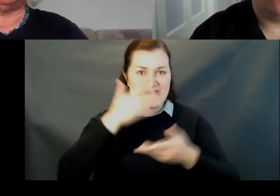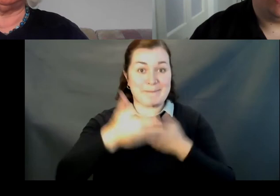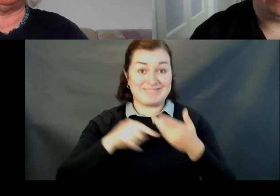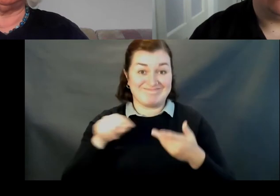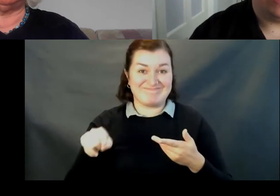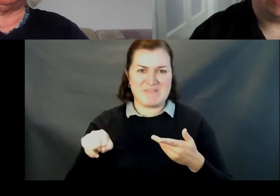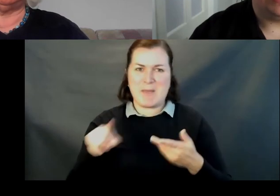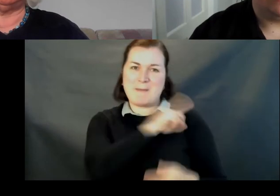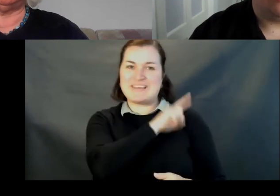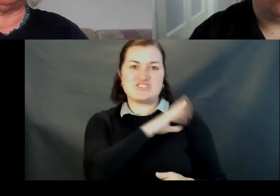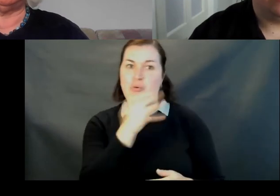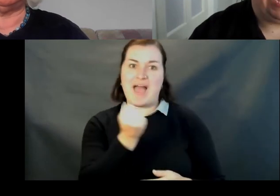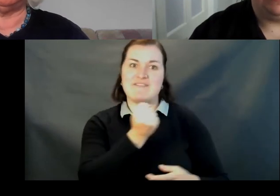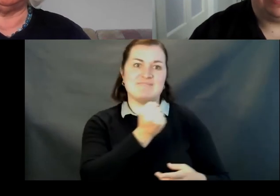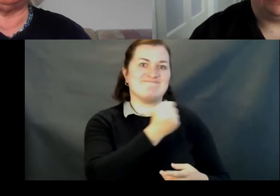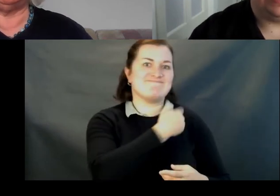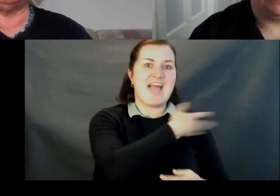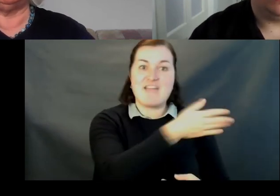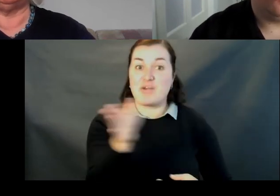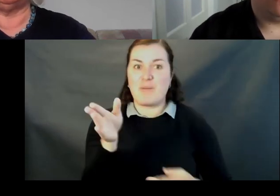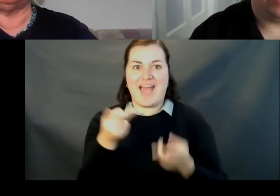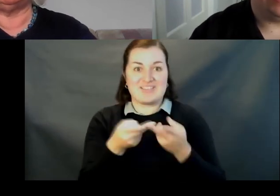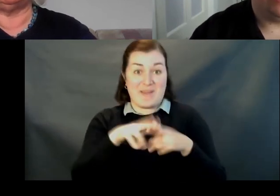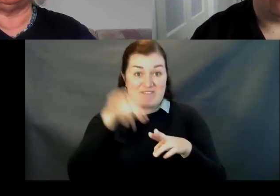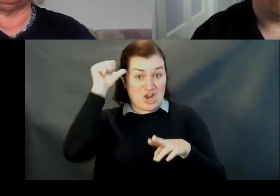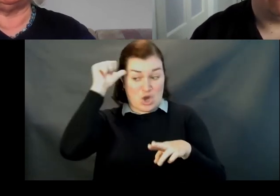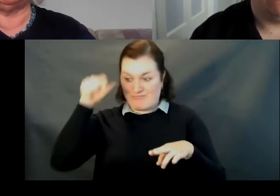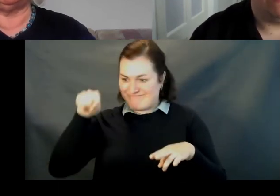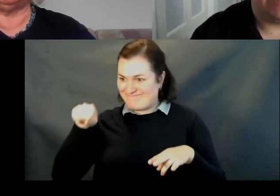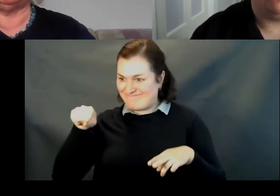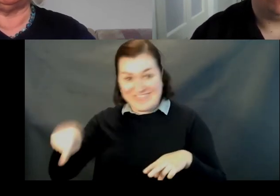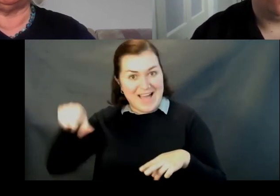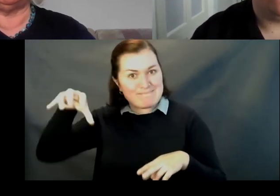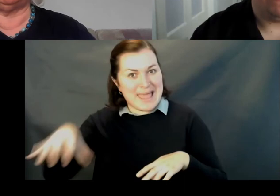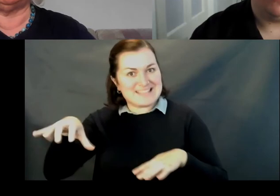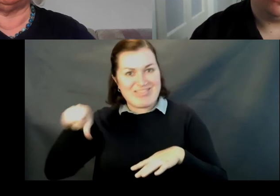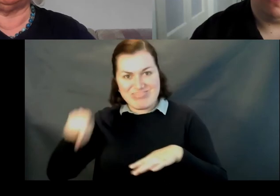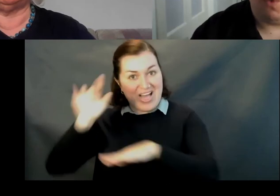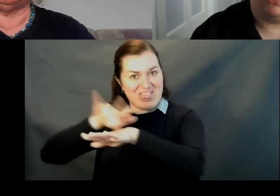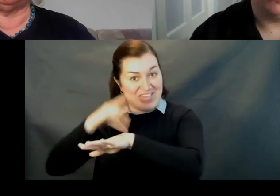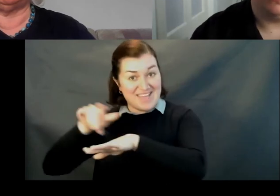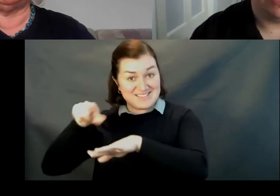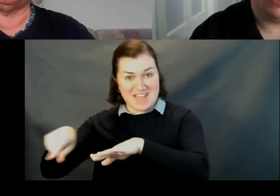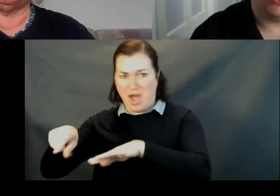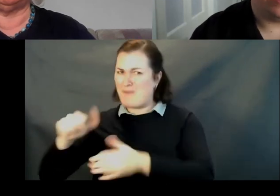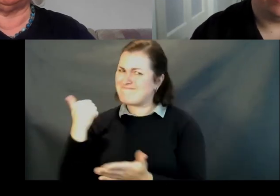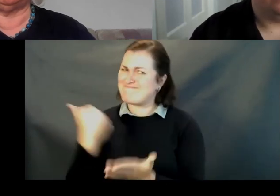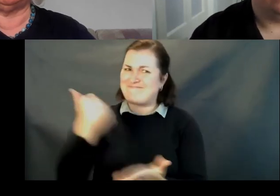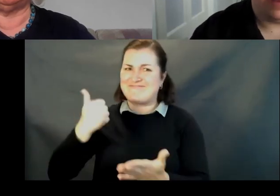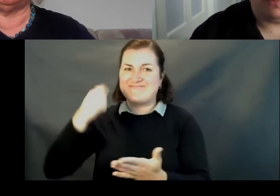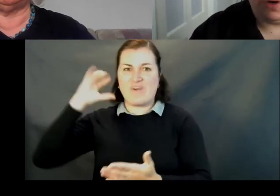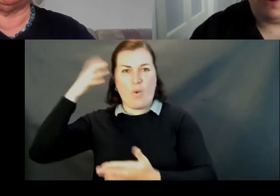if they know that somewhere is really accessible and has an access performance that they know definitely beneficial to go and watch and